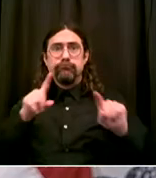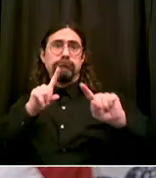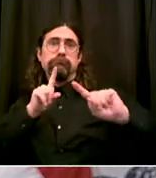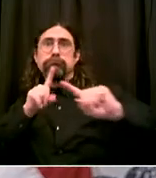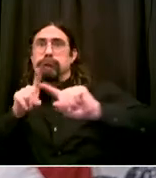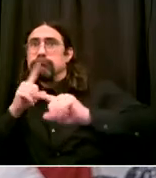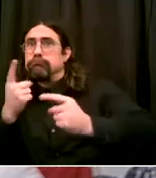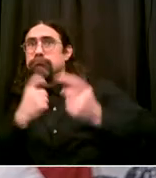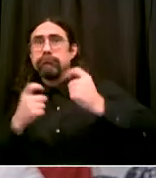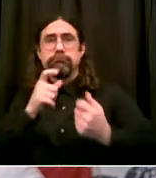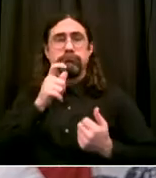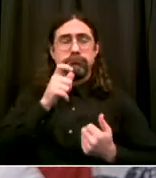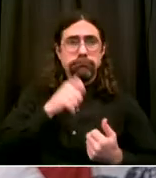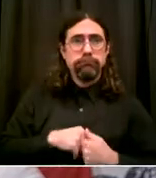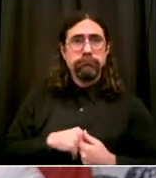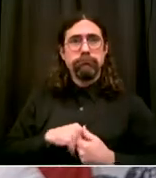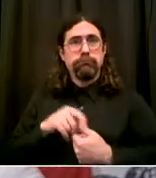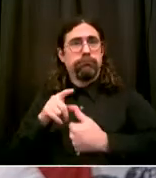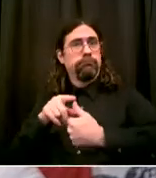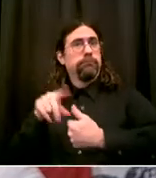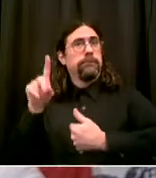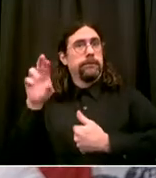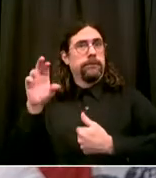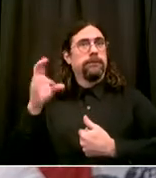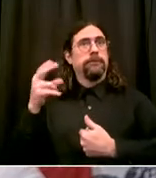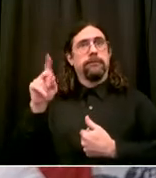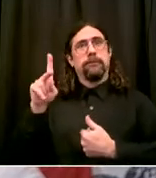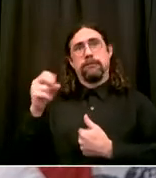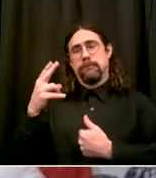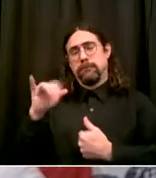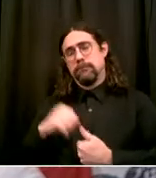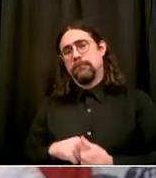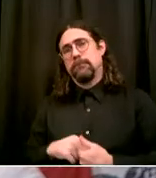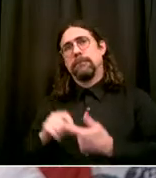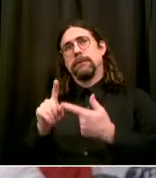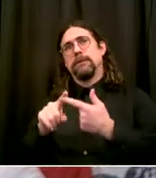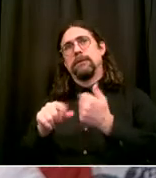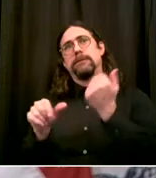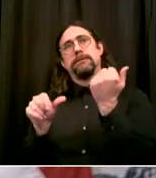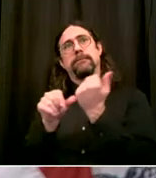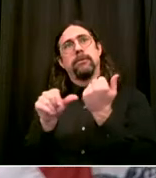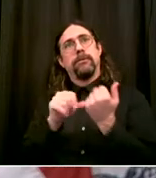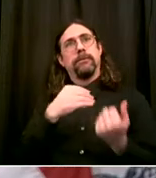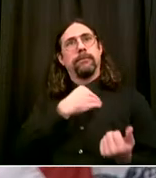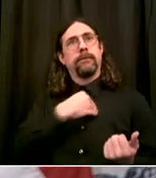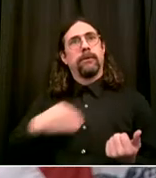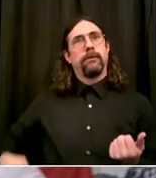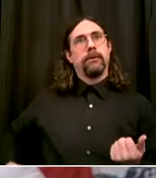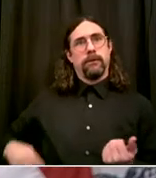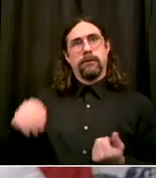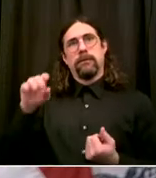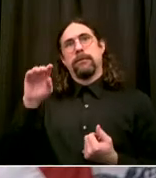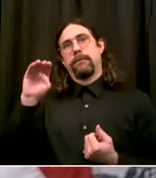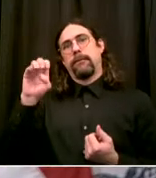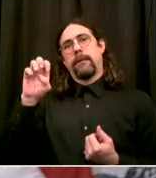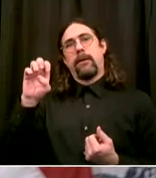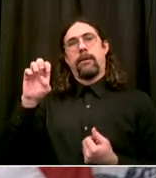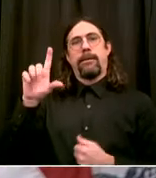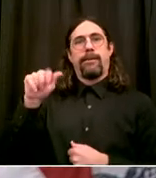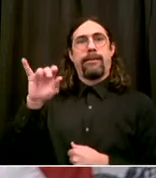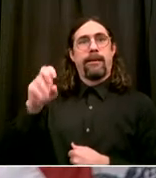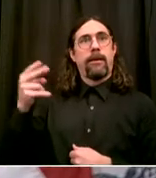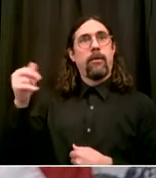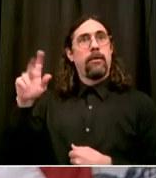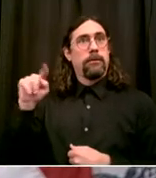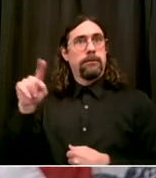Choksi, by Deputy Mayor Melanie Hartzog, by Dr. Katz, and by Senior Advisor Dr. Jay Varma. The first question today goes to